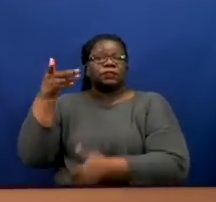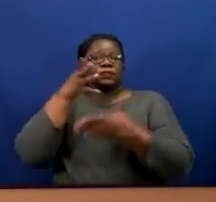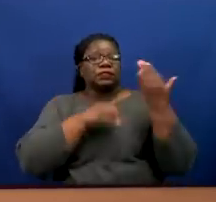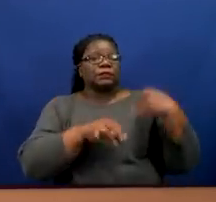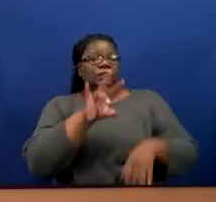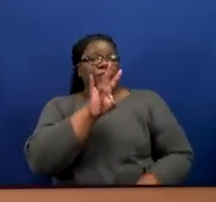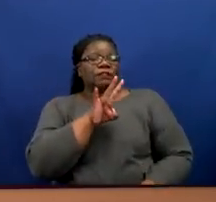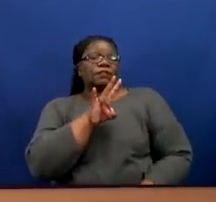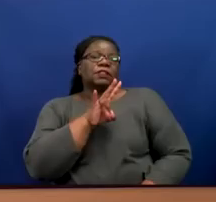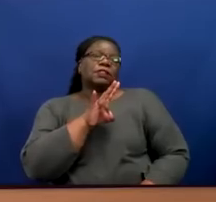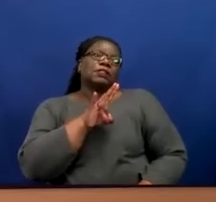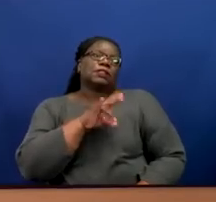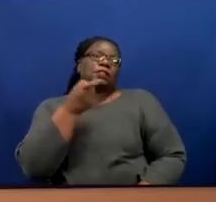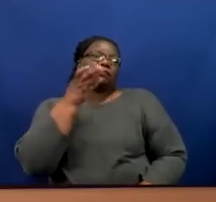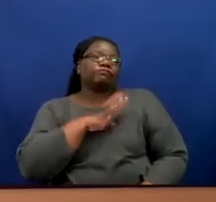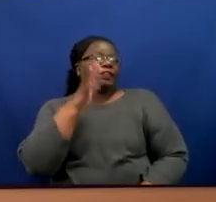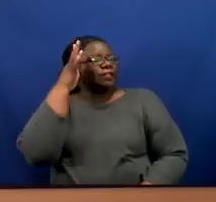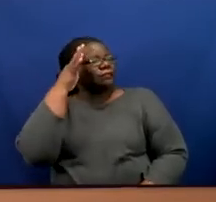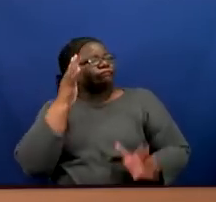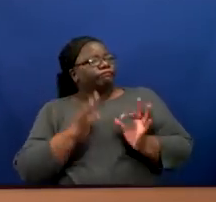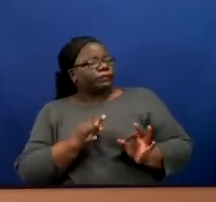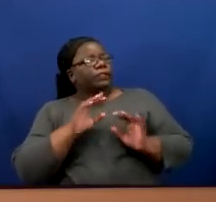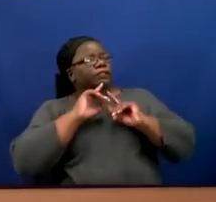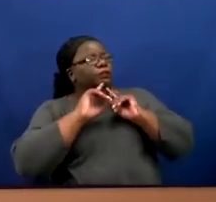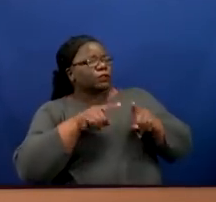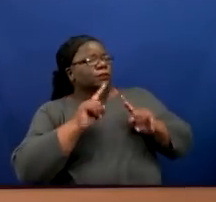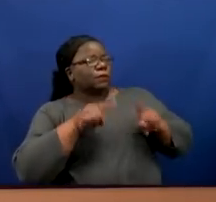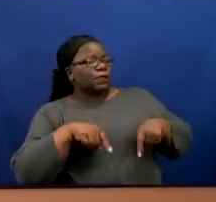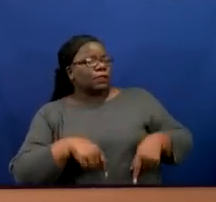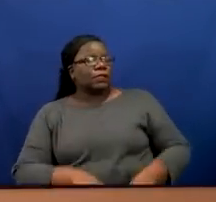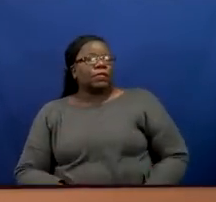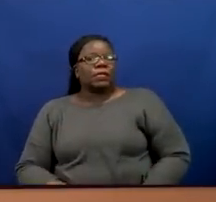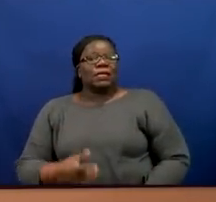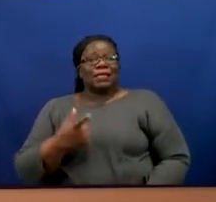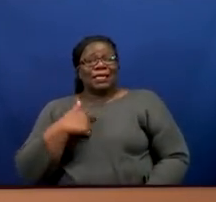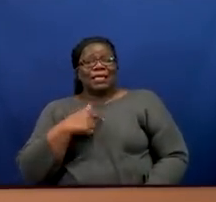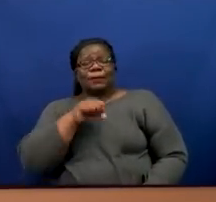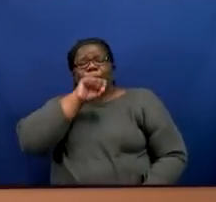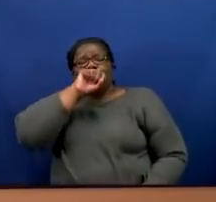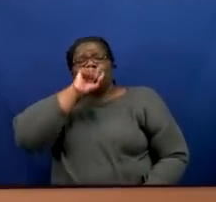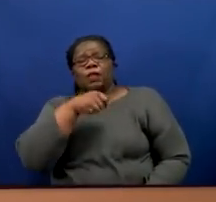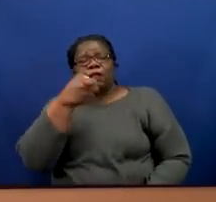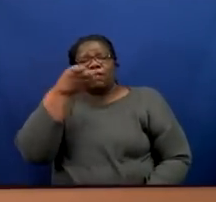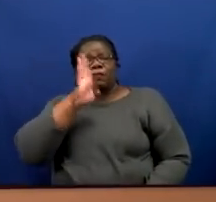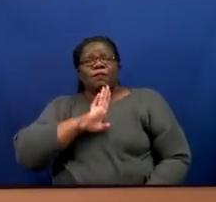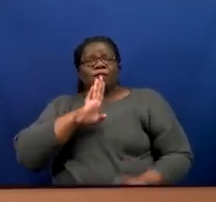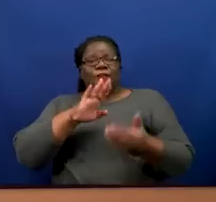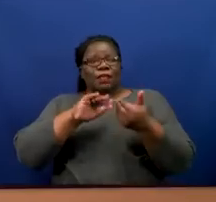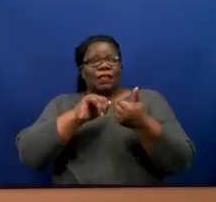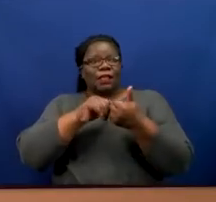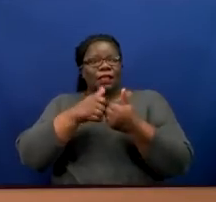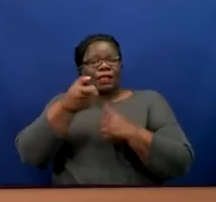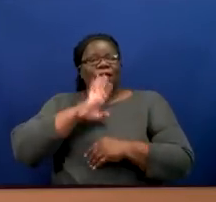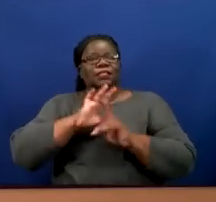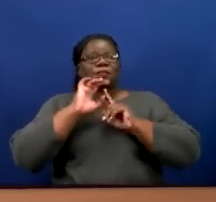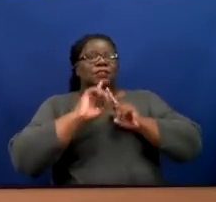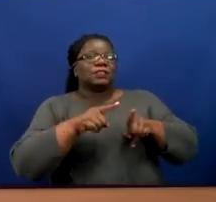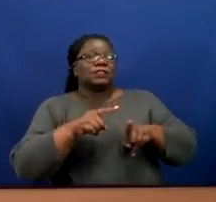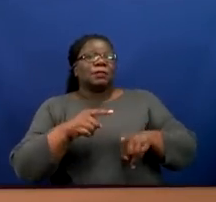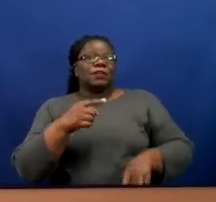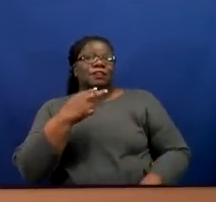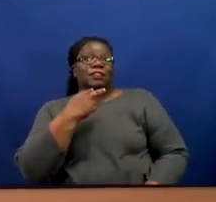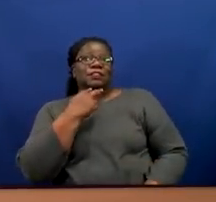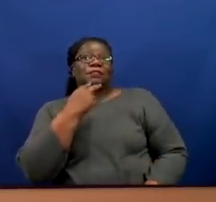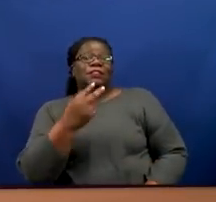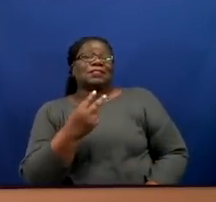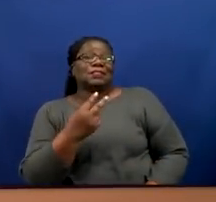chapter 7, God decides to respond. And I love the way God responds. Some of it is verbal, some